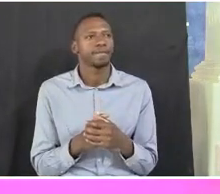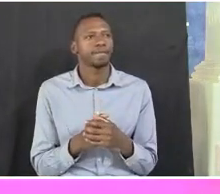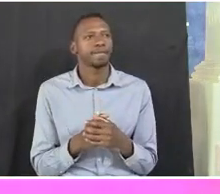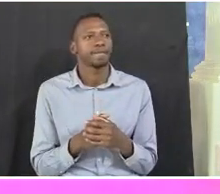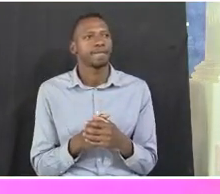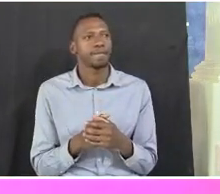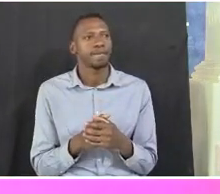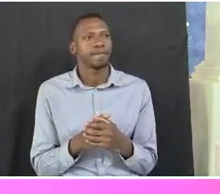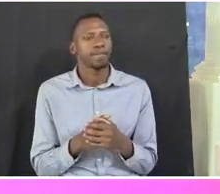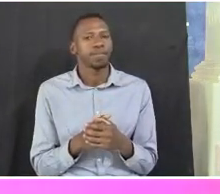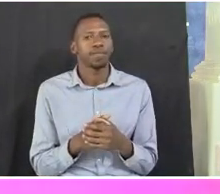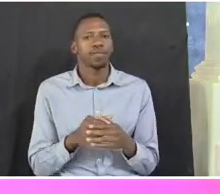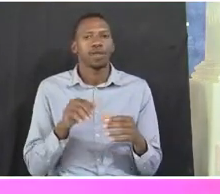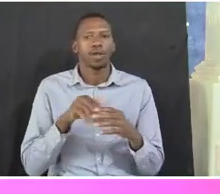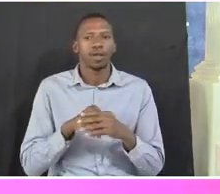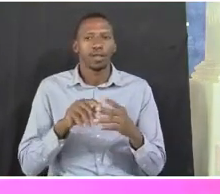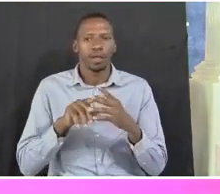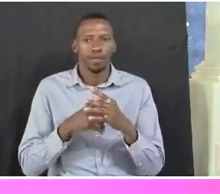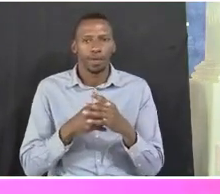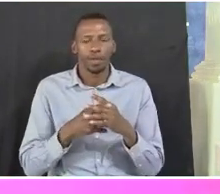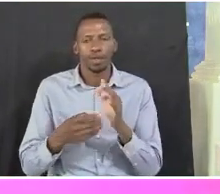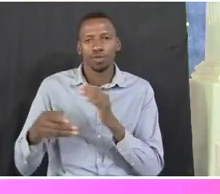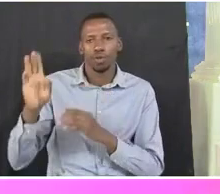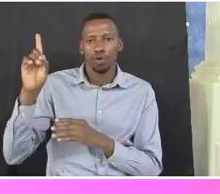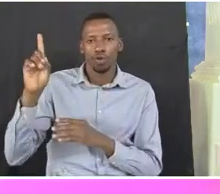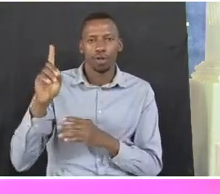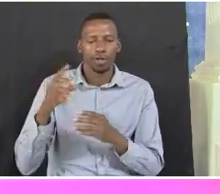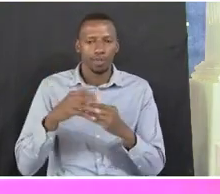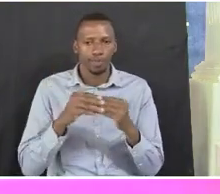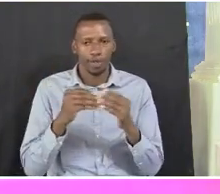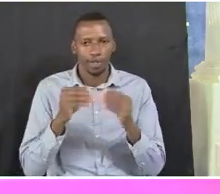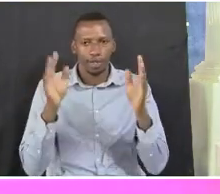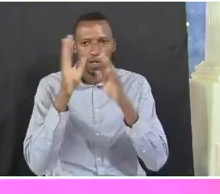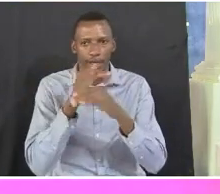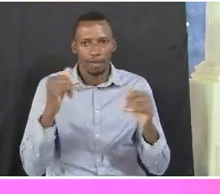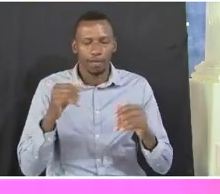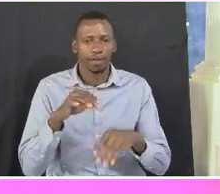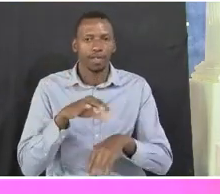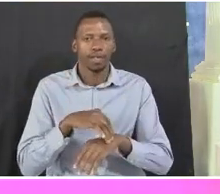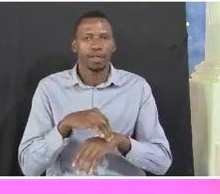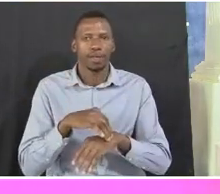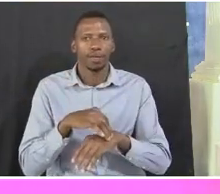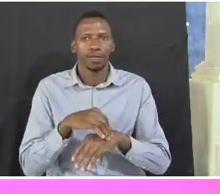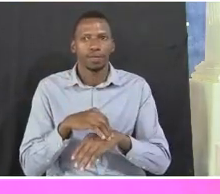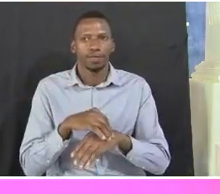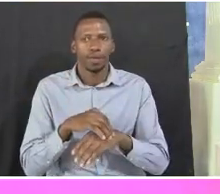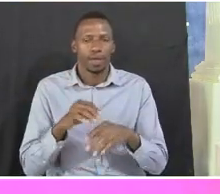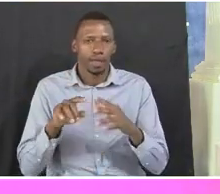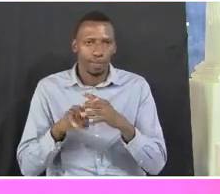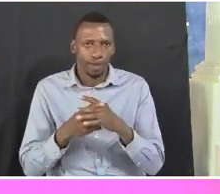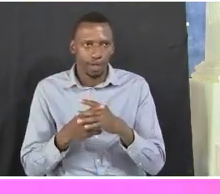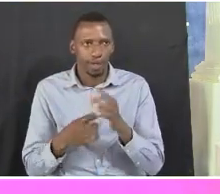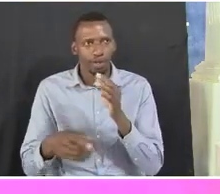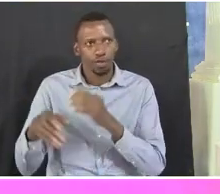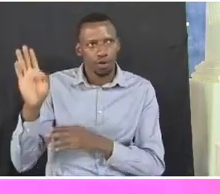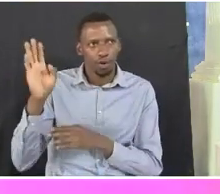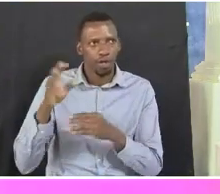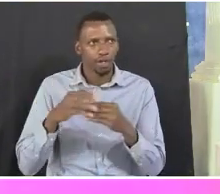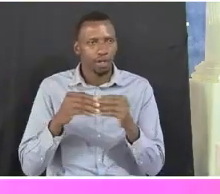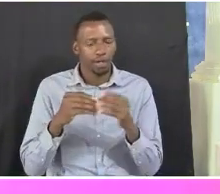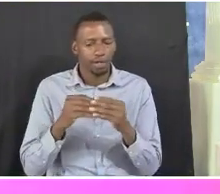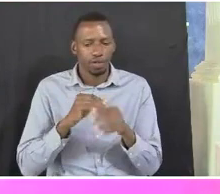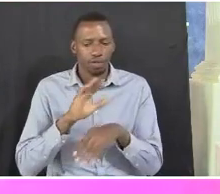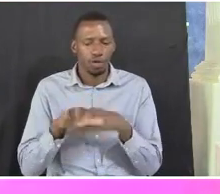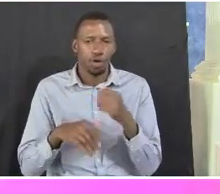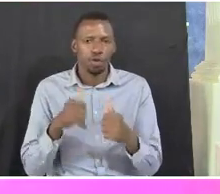In the beginning, God created the heavens and the earth. In the beginning, God created all that